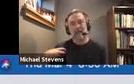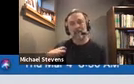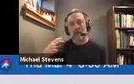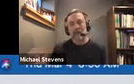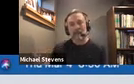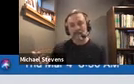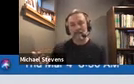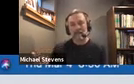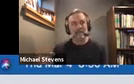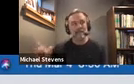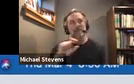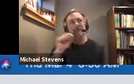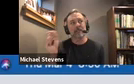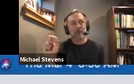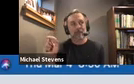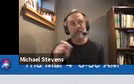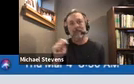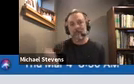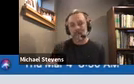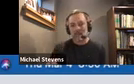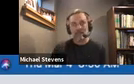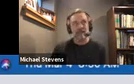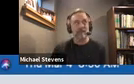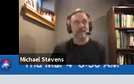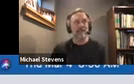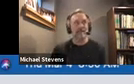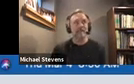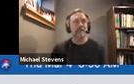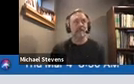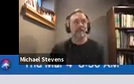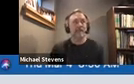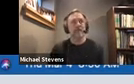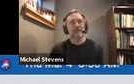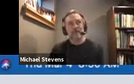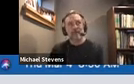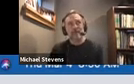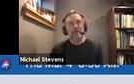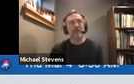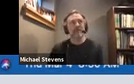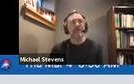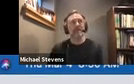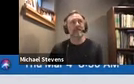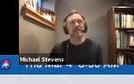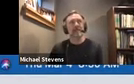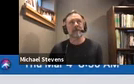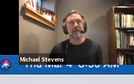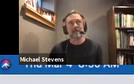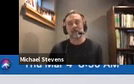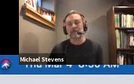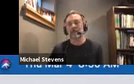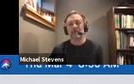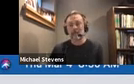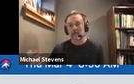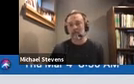And at that point, as a linguist, you can go in and make the change to update that. Once you've completed the project, you just go to